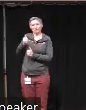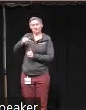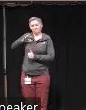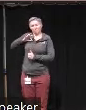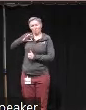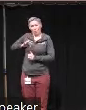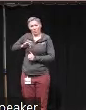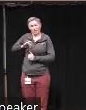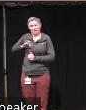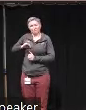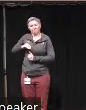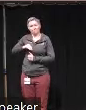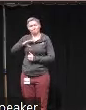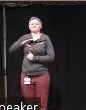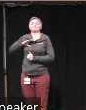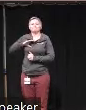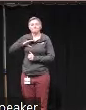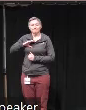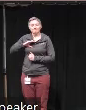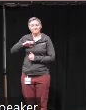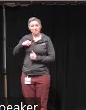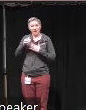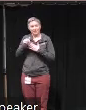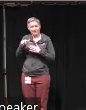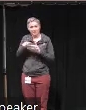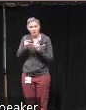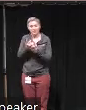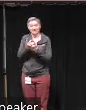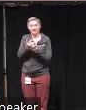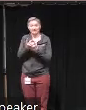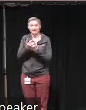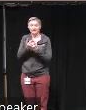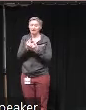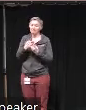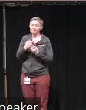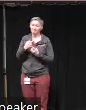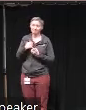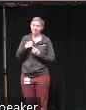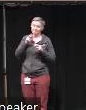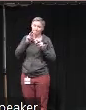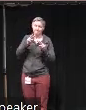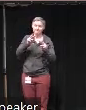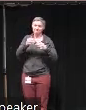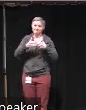life as I led this department. And I'm very much looking forward to another 5 years.